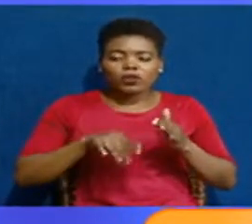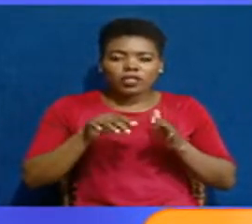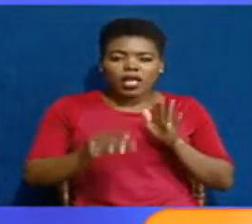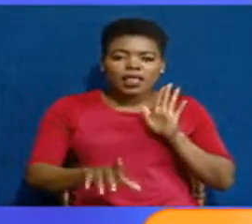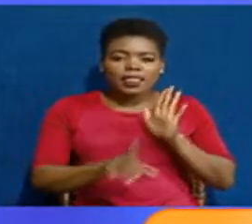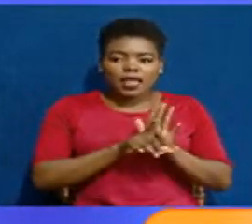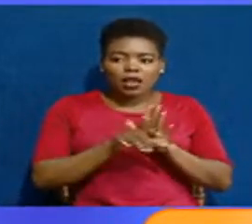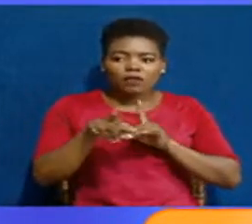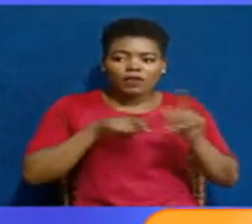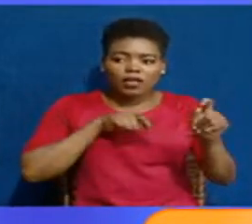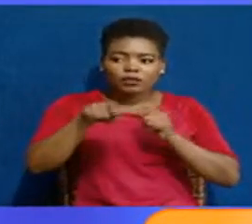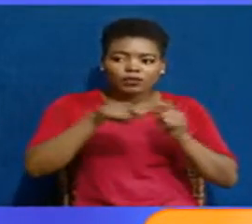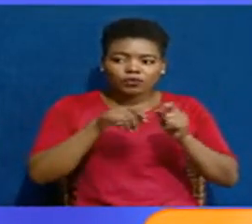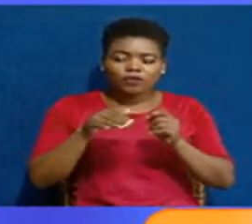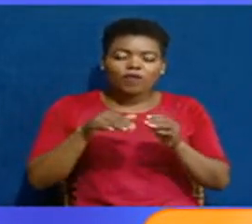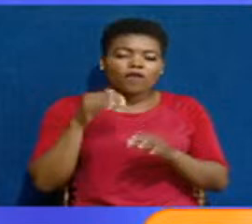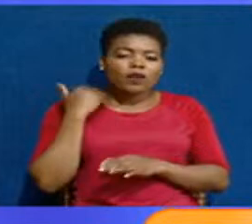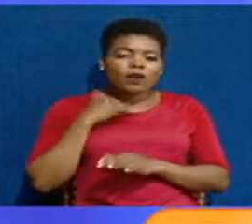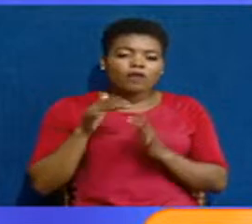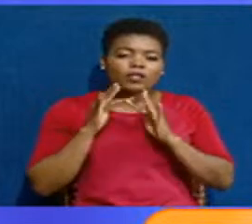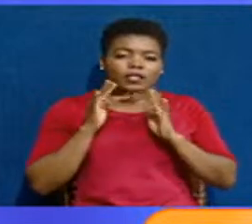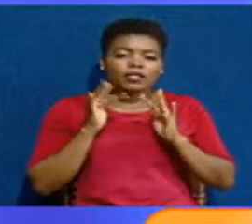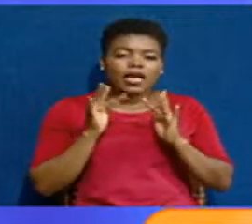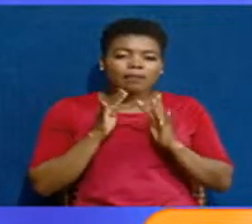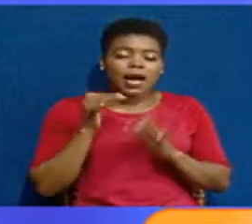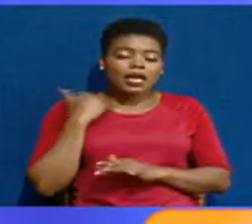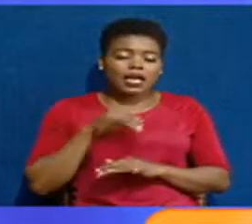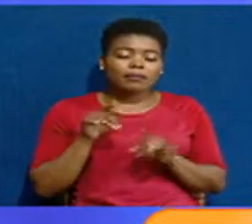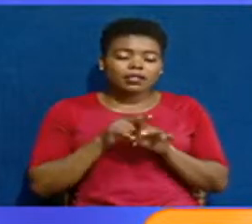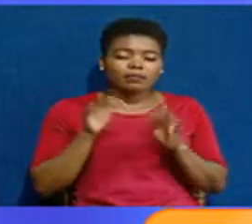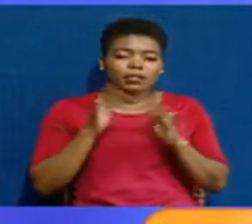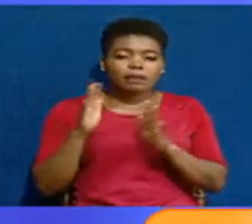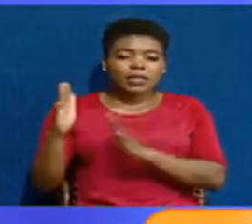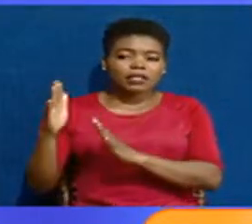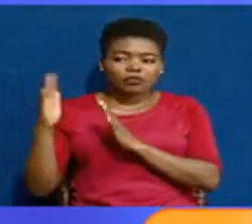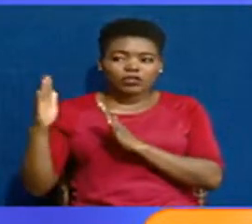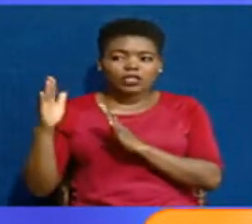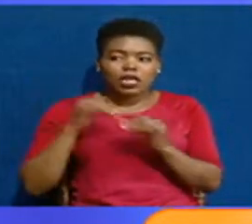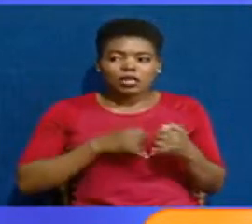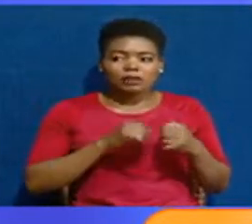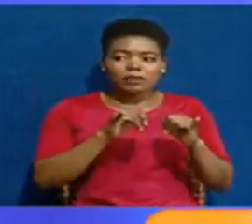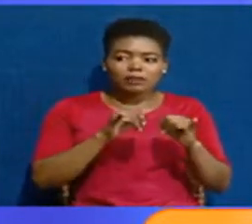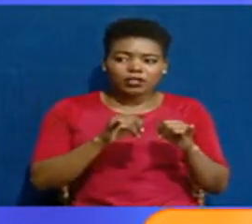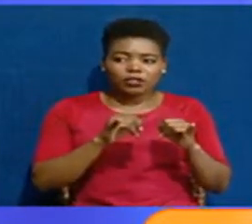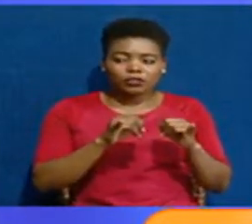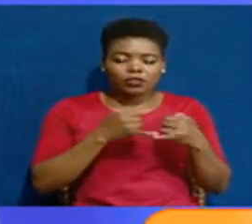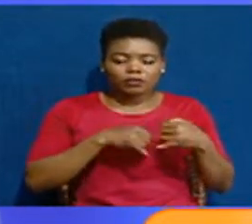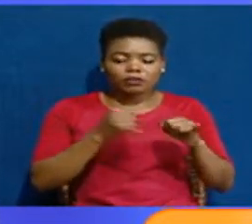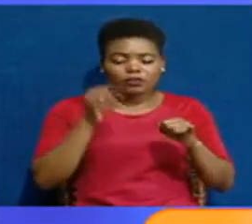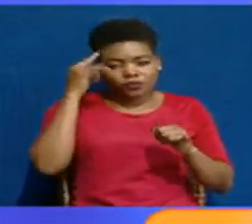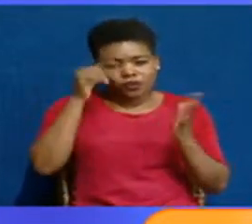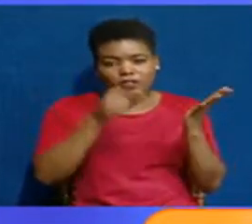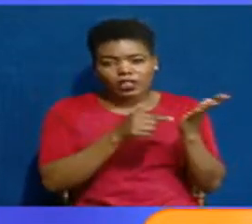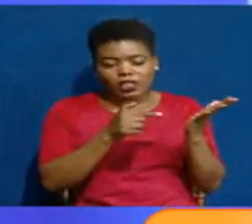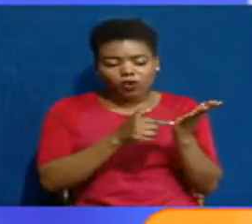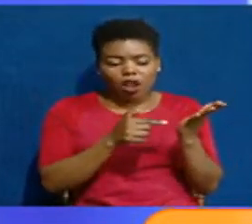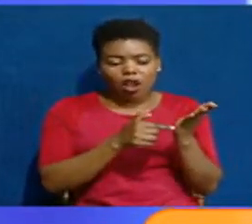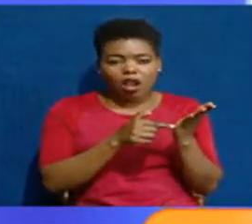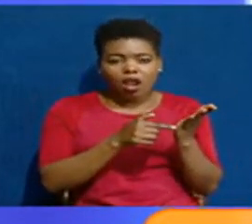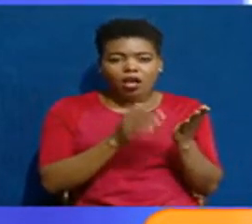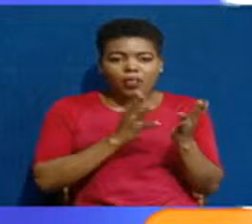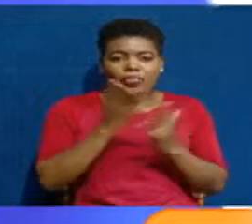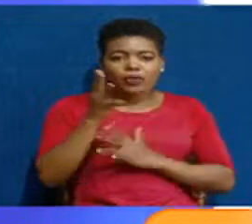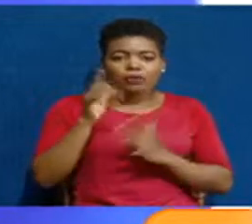on cyber crime and cyber security, implementation of technical capabilities